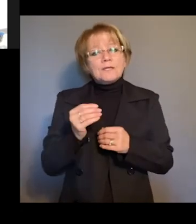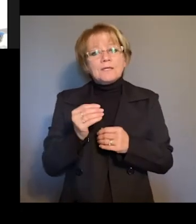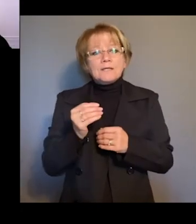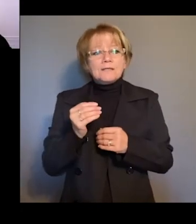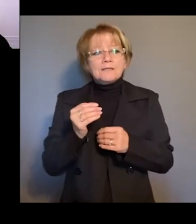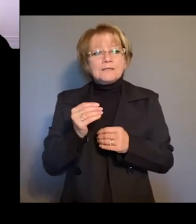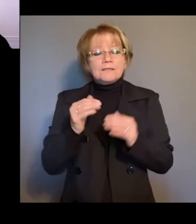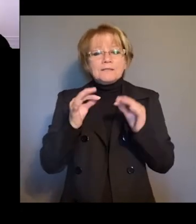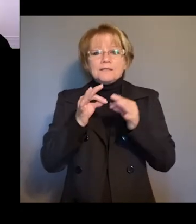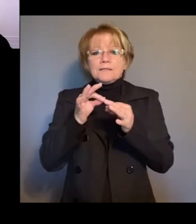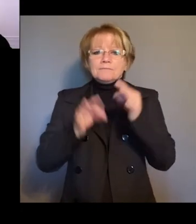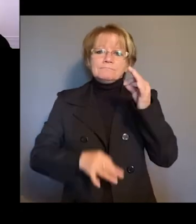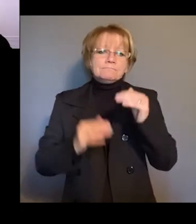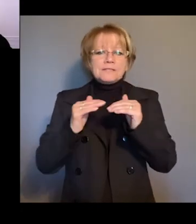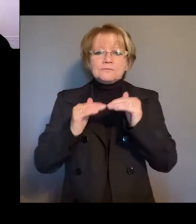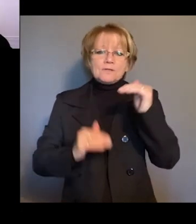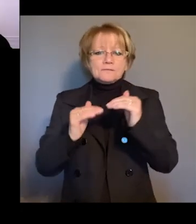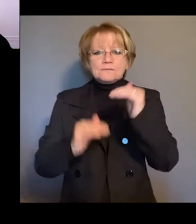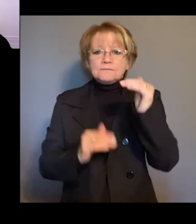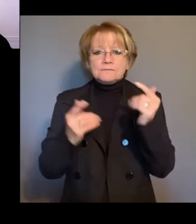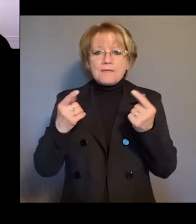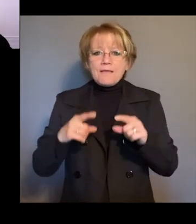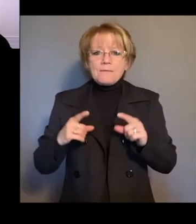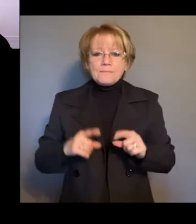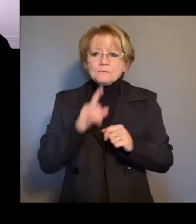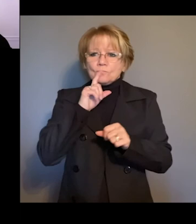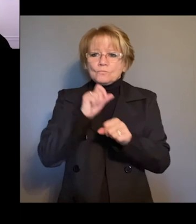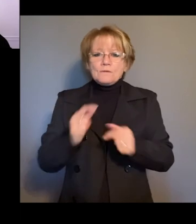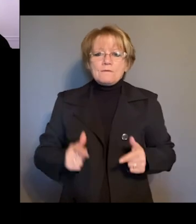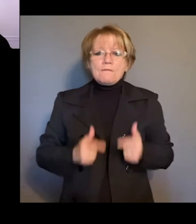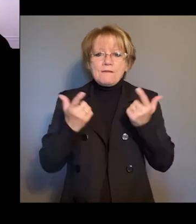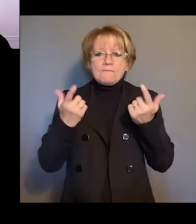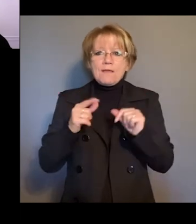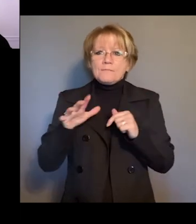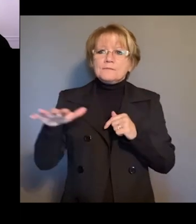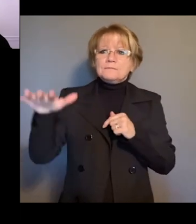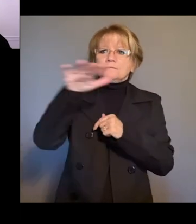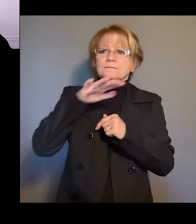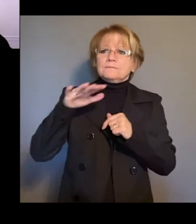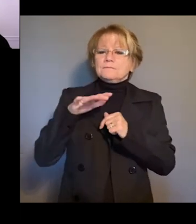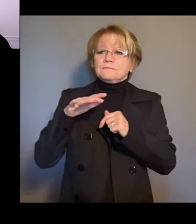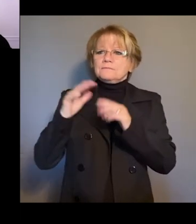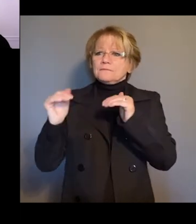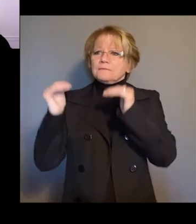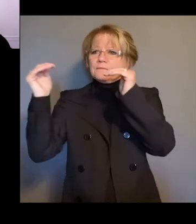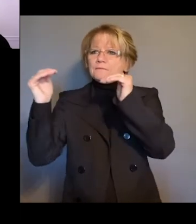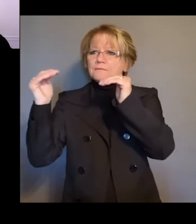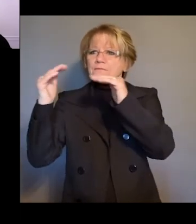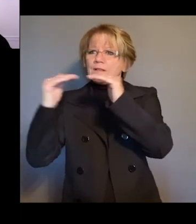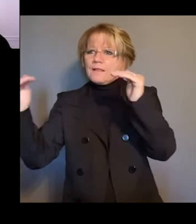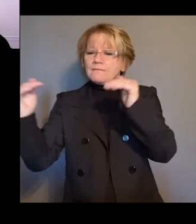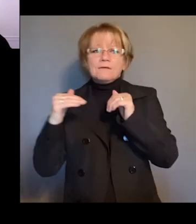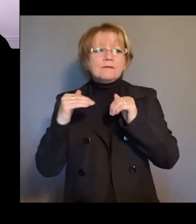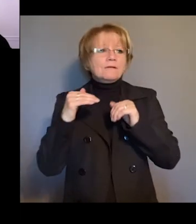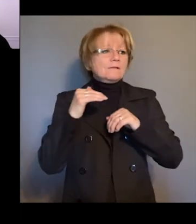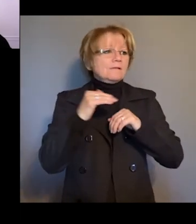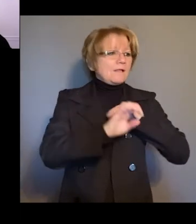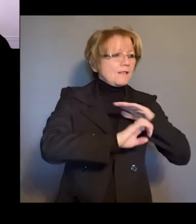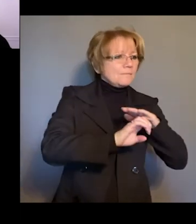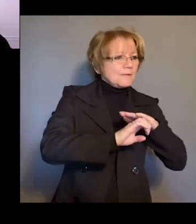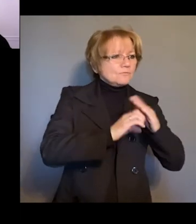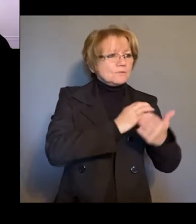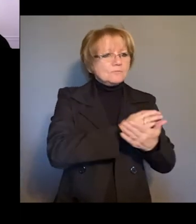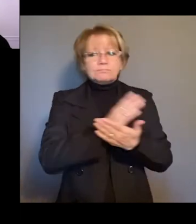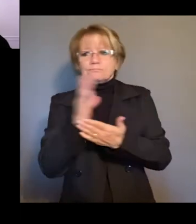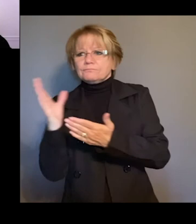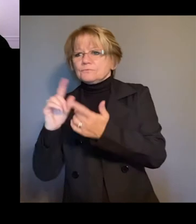realize that are happening at the secondary, educational, early elementary, higher ed, and just in life in